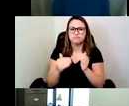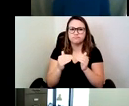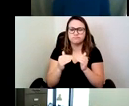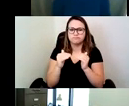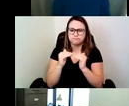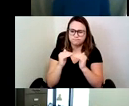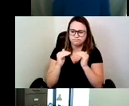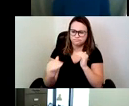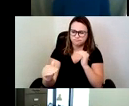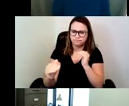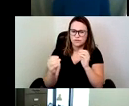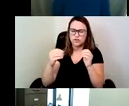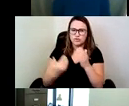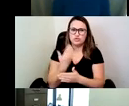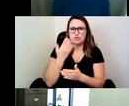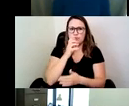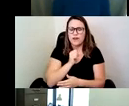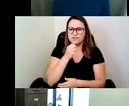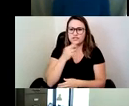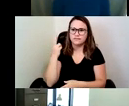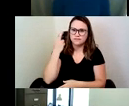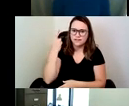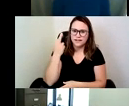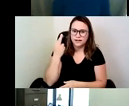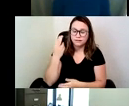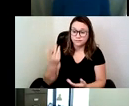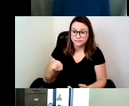reality. Older Americans are living longer,